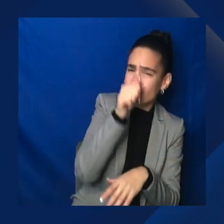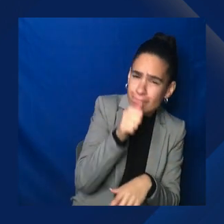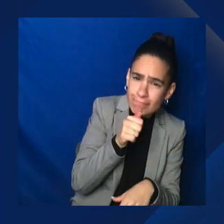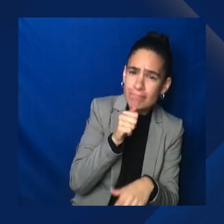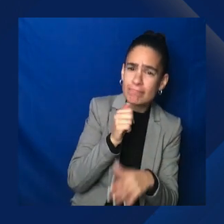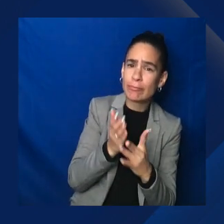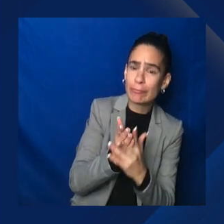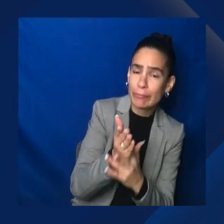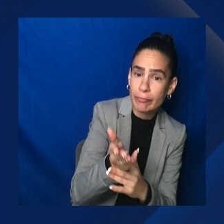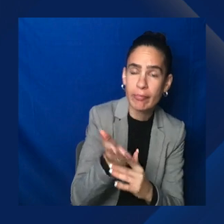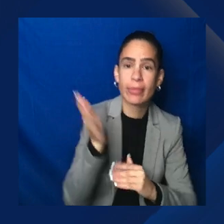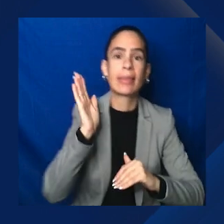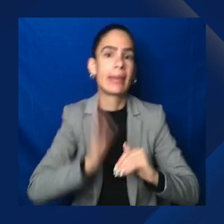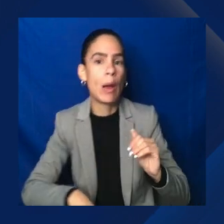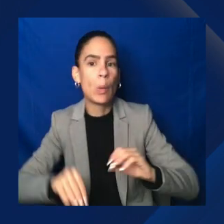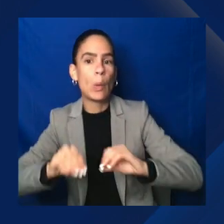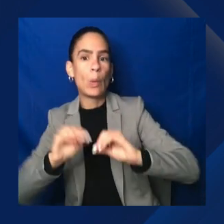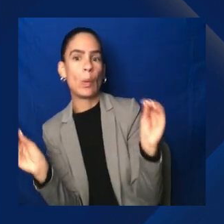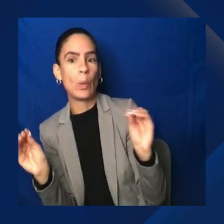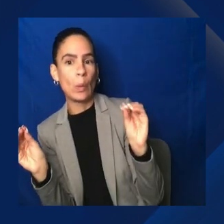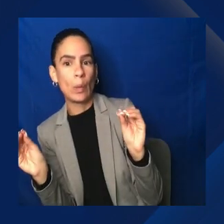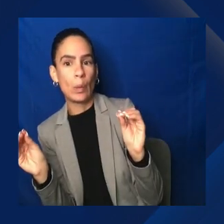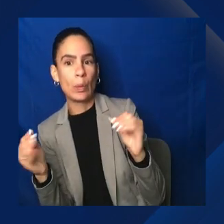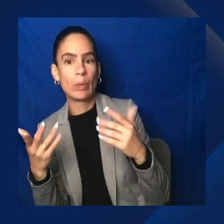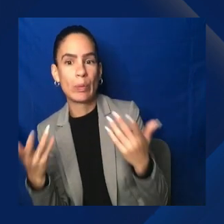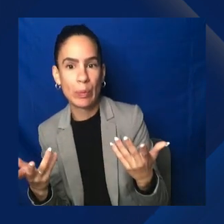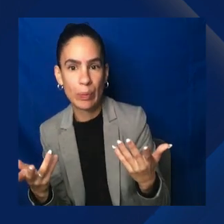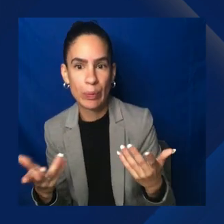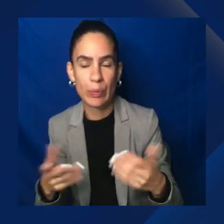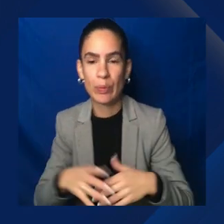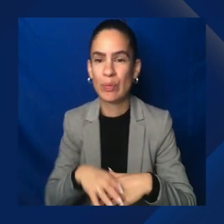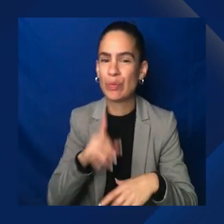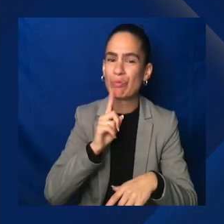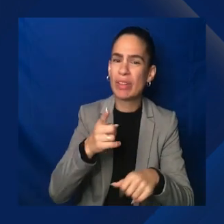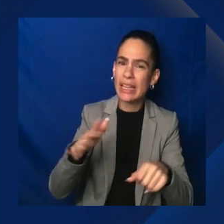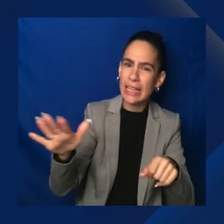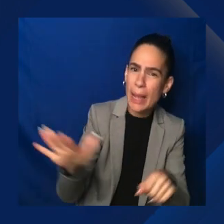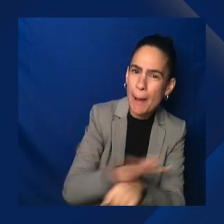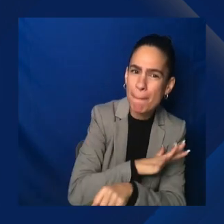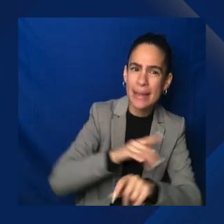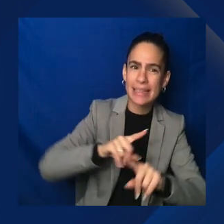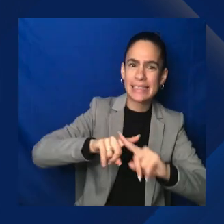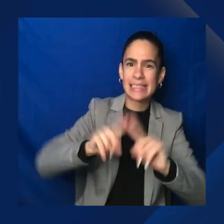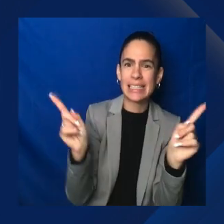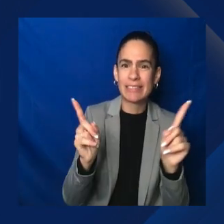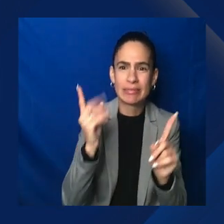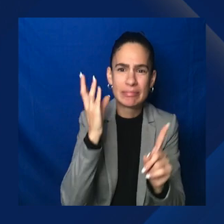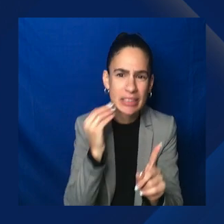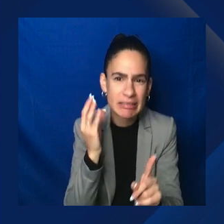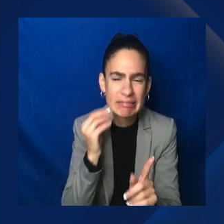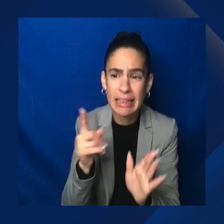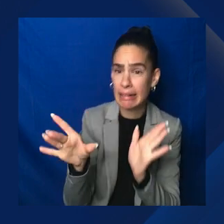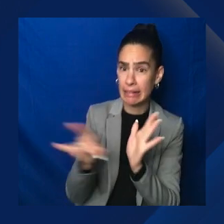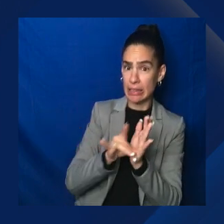issues breathing as a pregnant woman. And then to have COVID take that away even more,